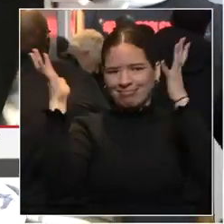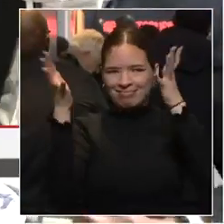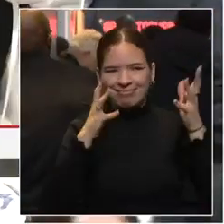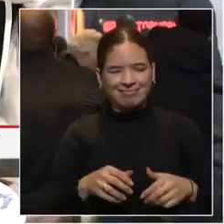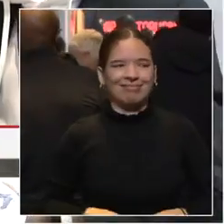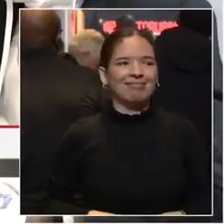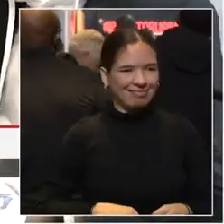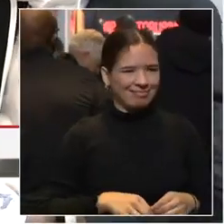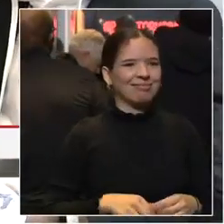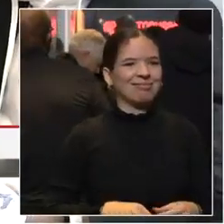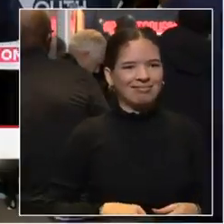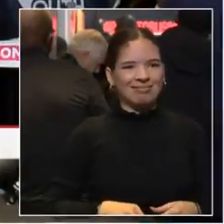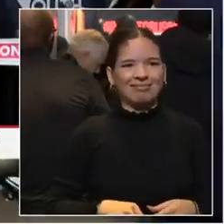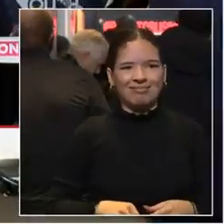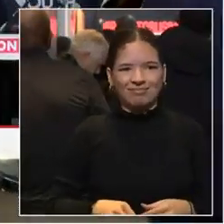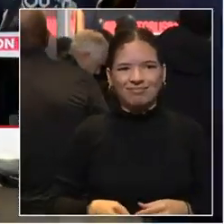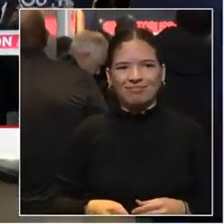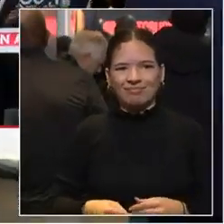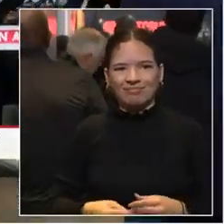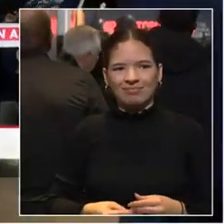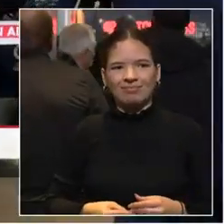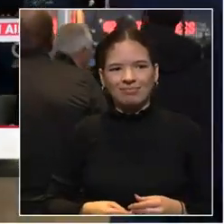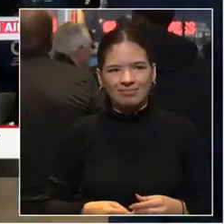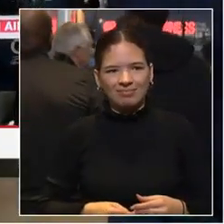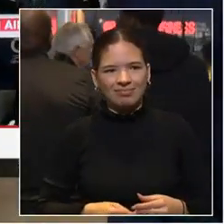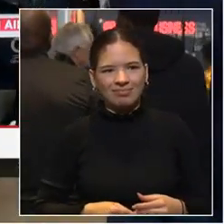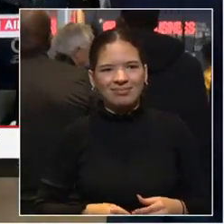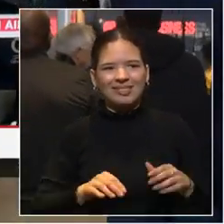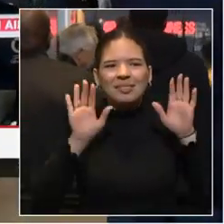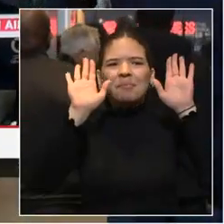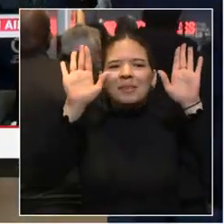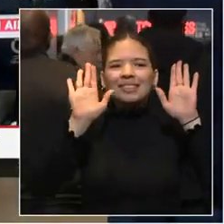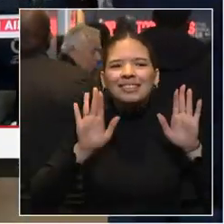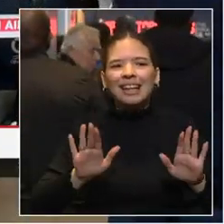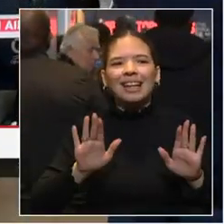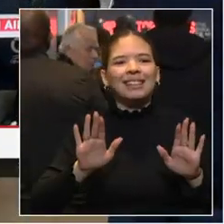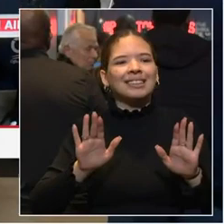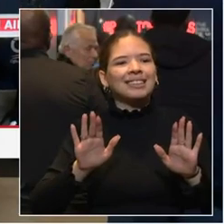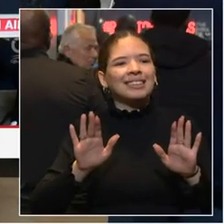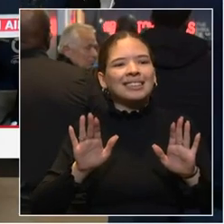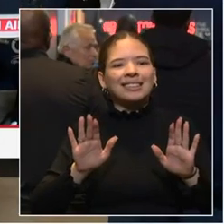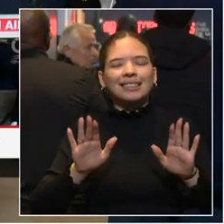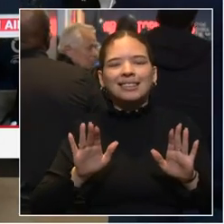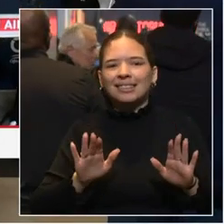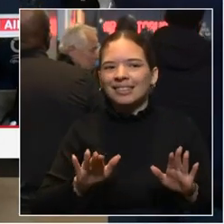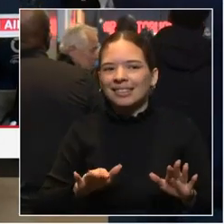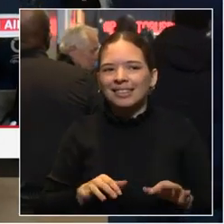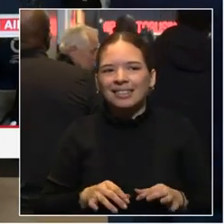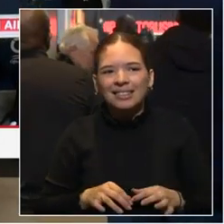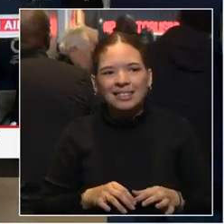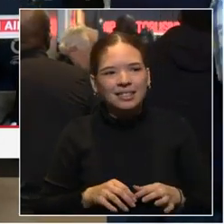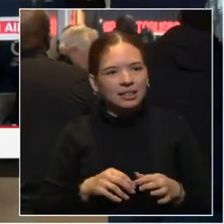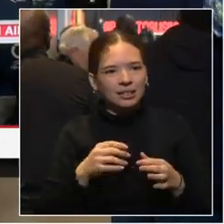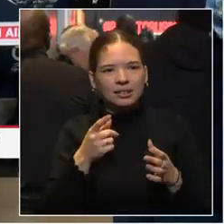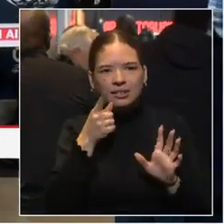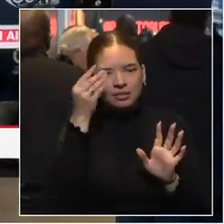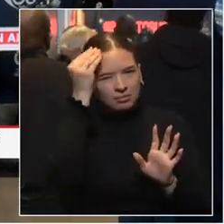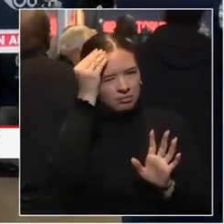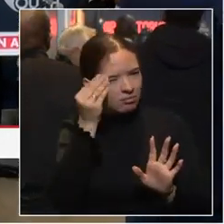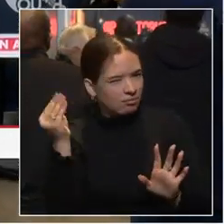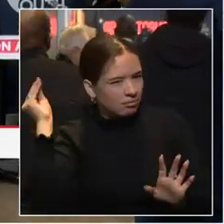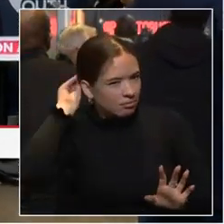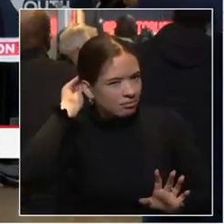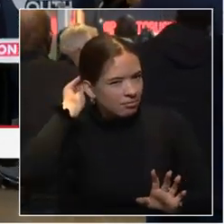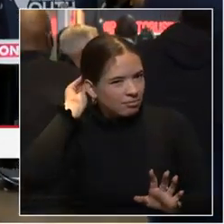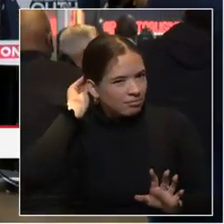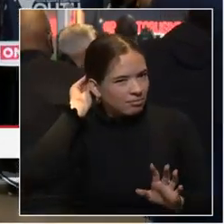Broadcast. Amazing. I feel like I even learned a few things I'm going to take back with me to Minnesota Avenue. Thank